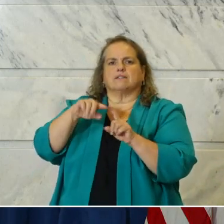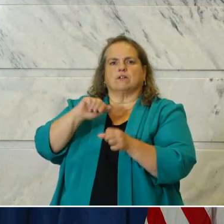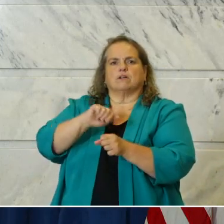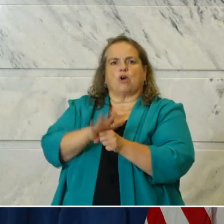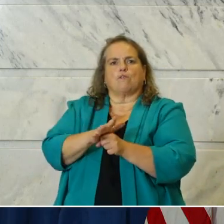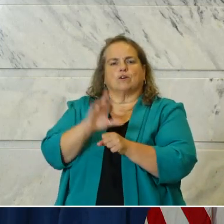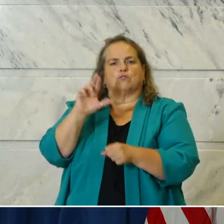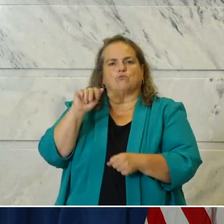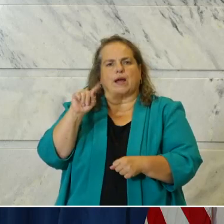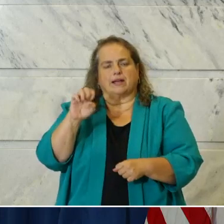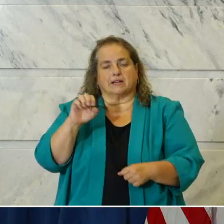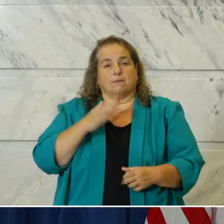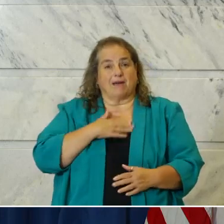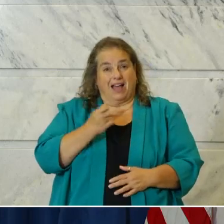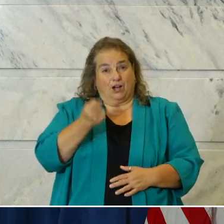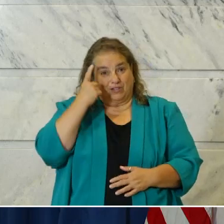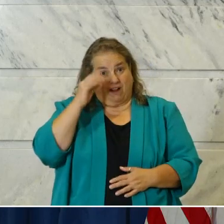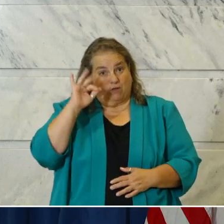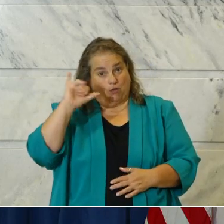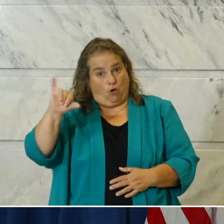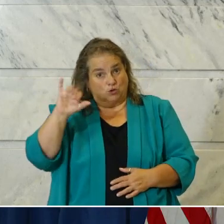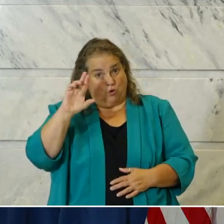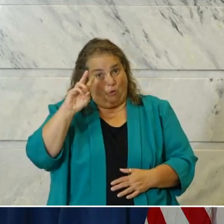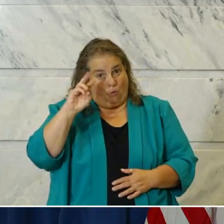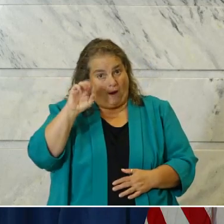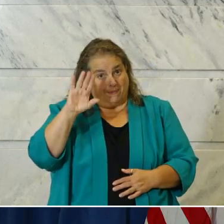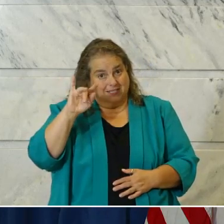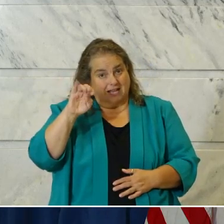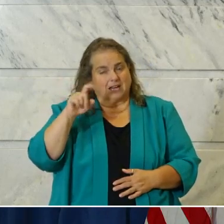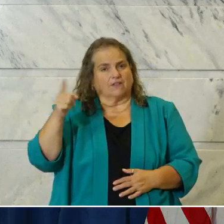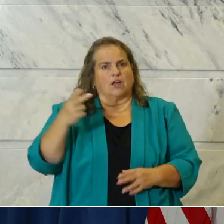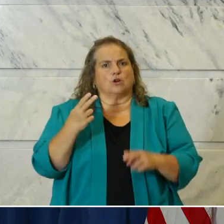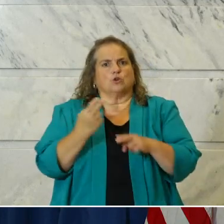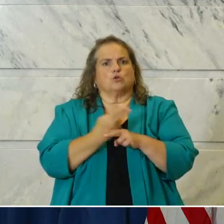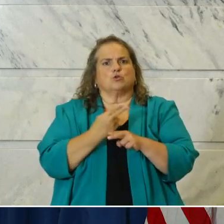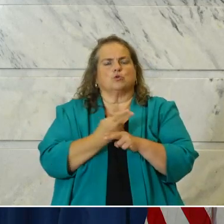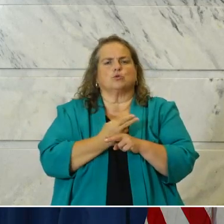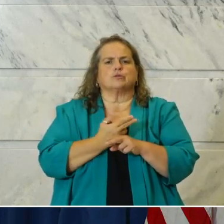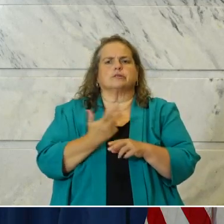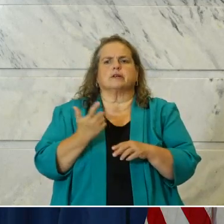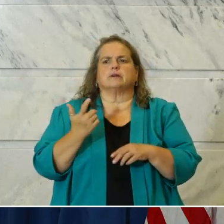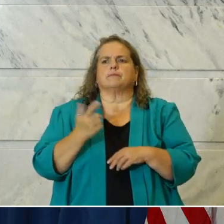those websites is that they use automated